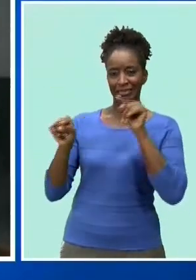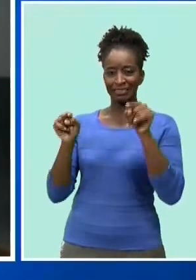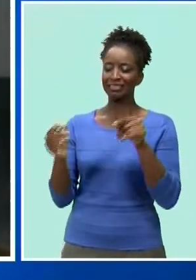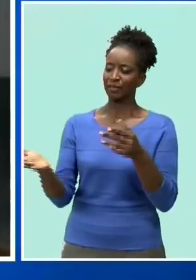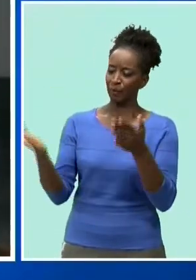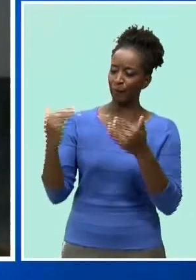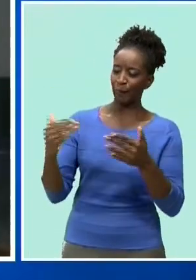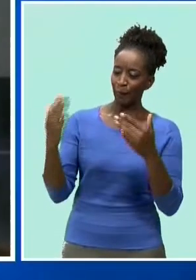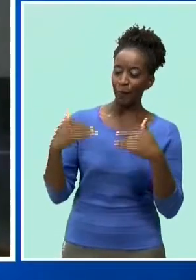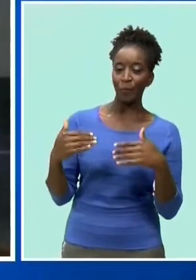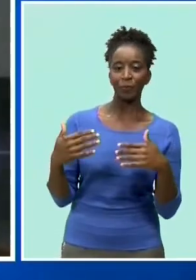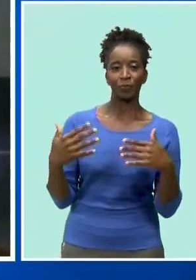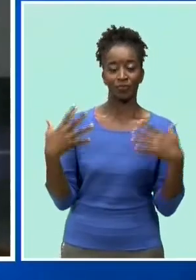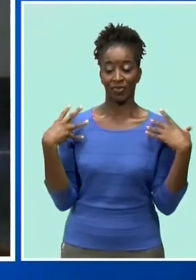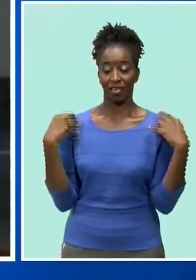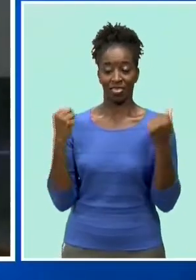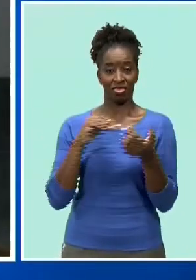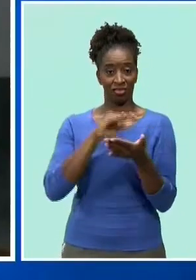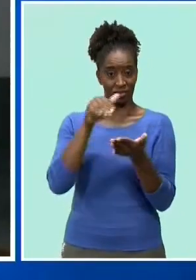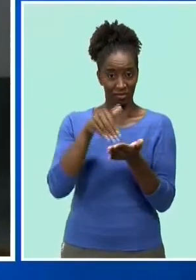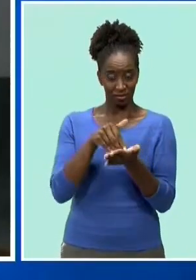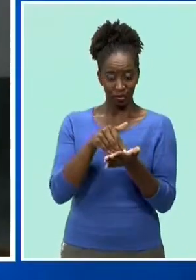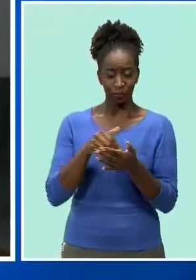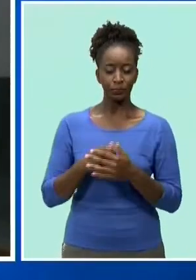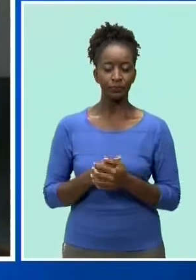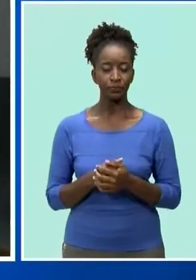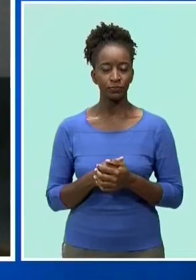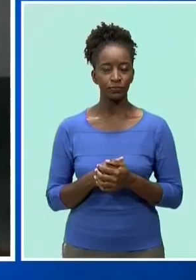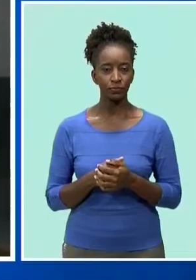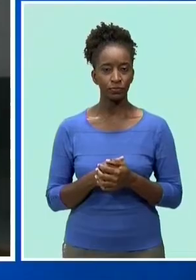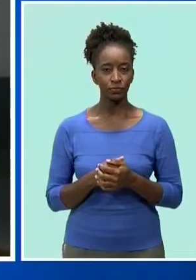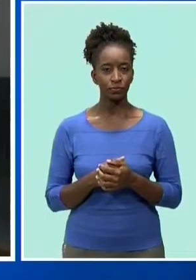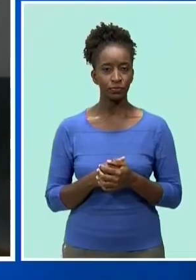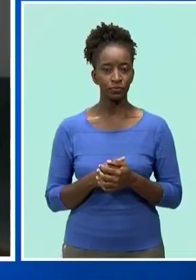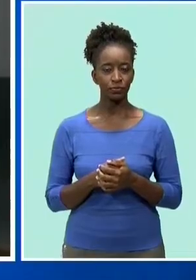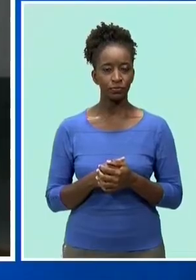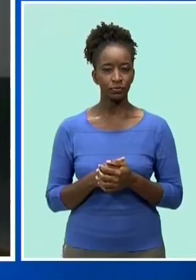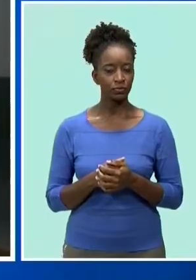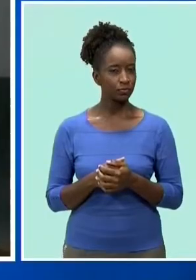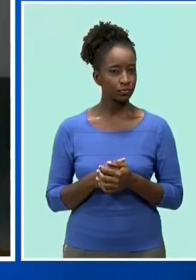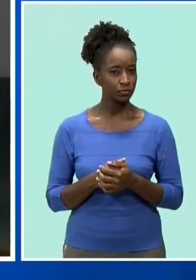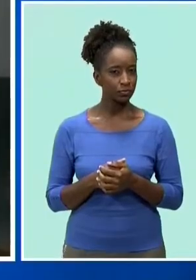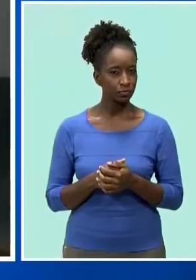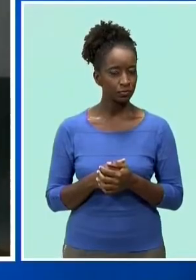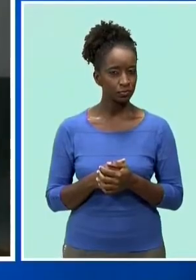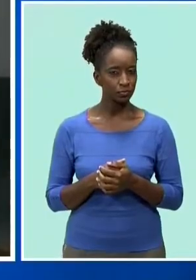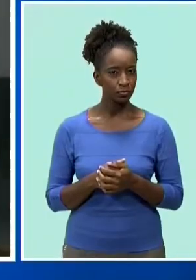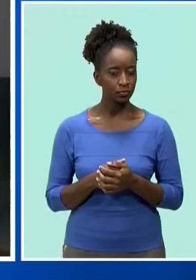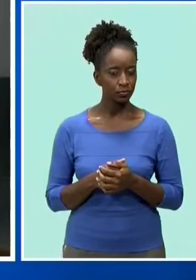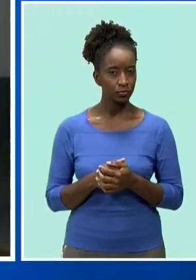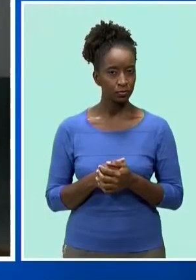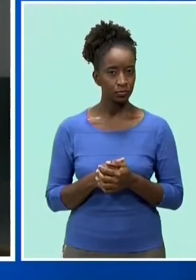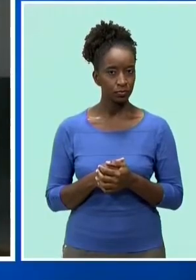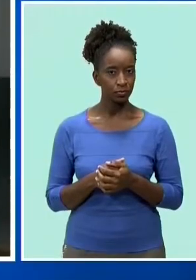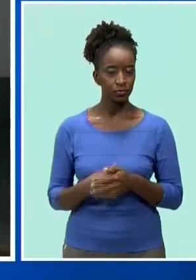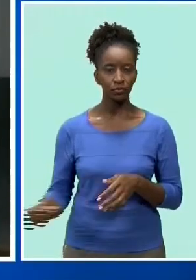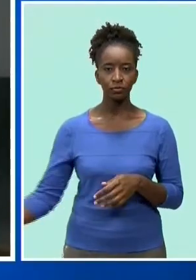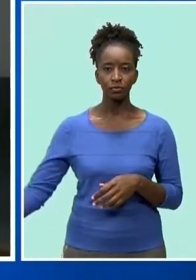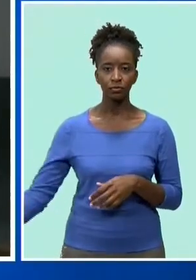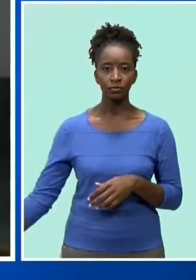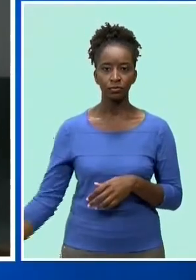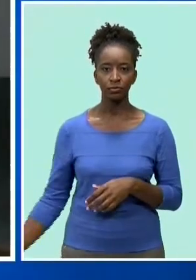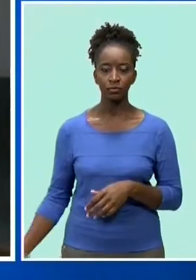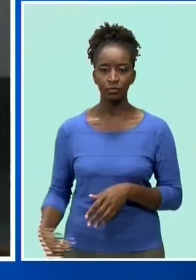system. We want them to be able to bring their clients to the health center where it's a safe, it's